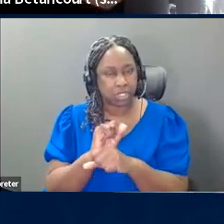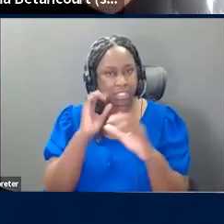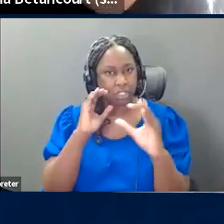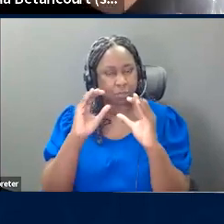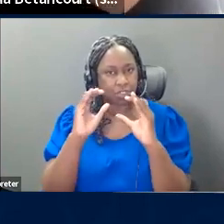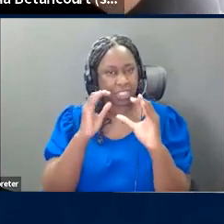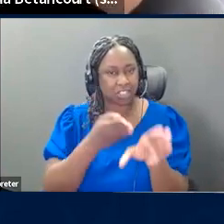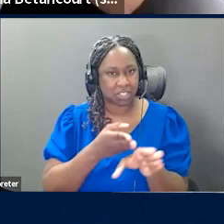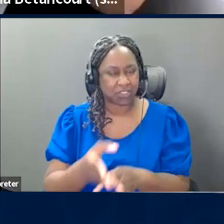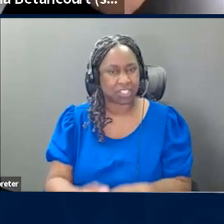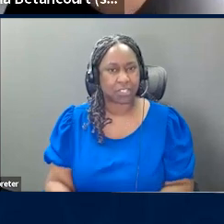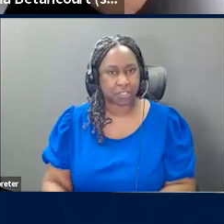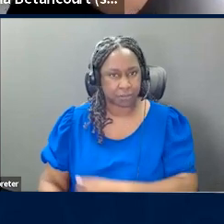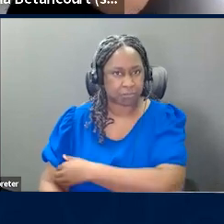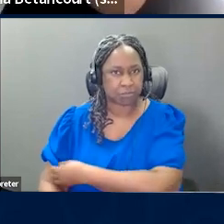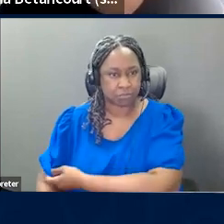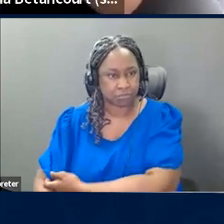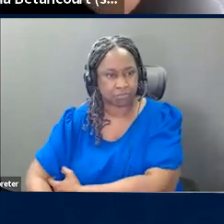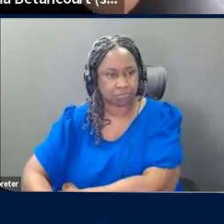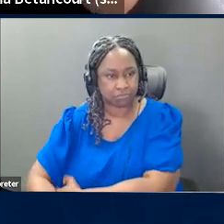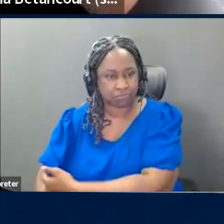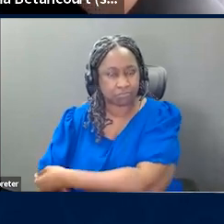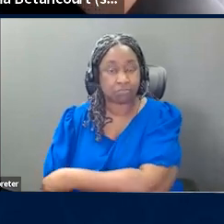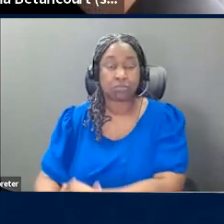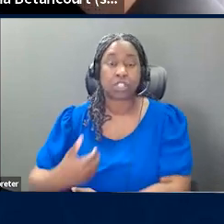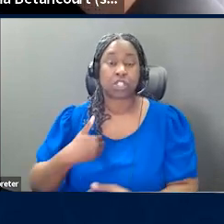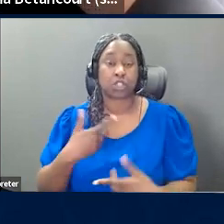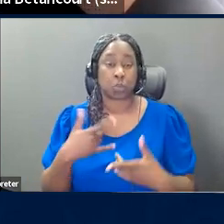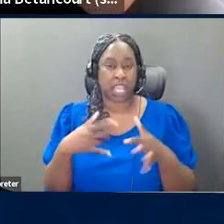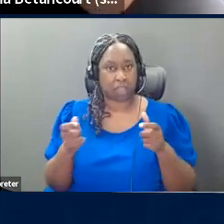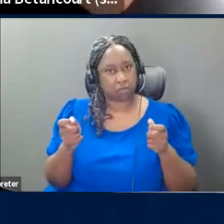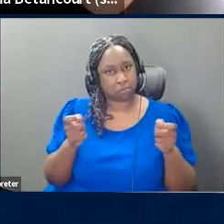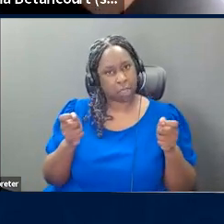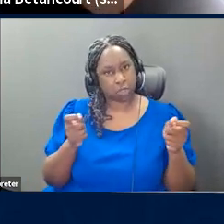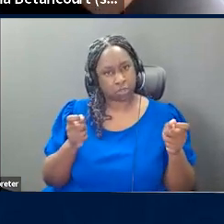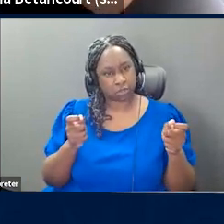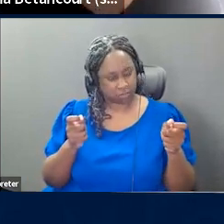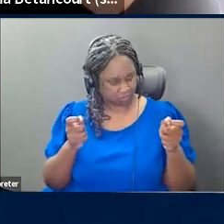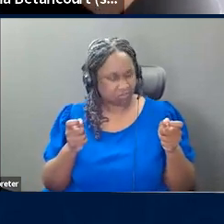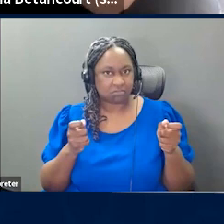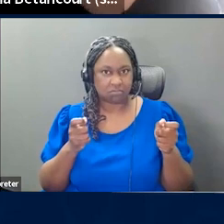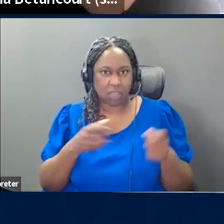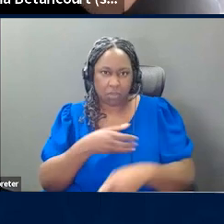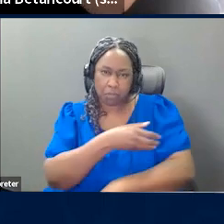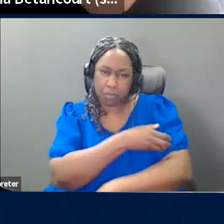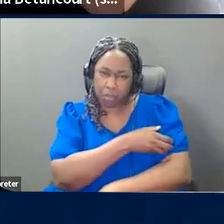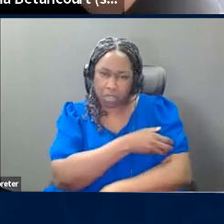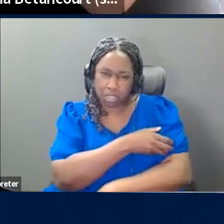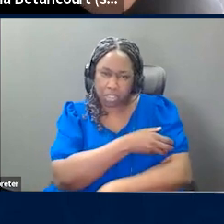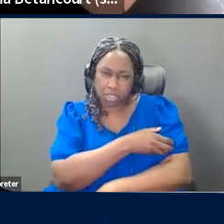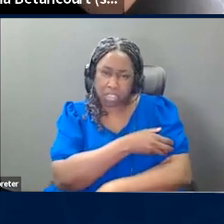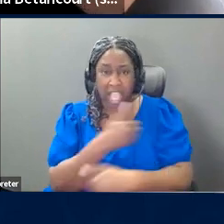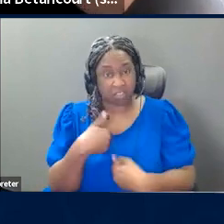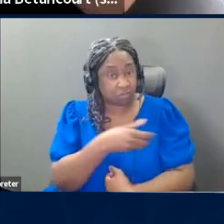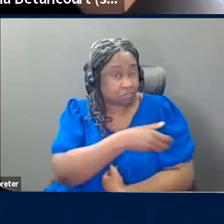communications. And so we hold power just in the positions that we have at work, but we also have a lot of power to influence.